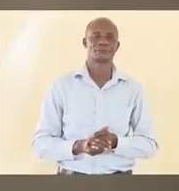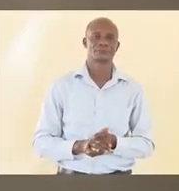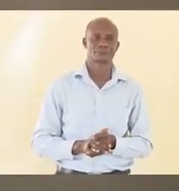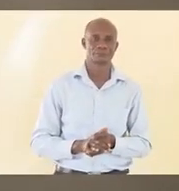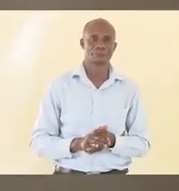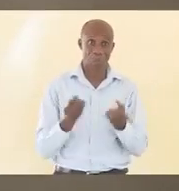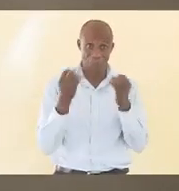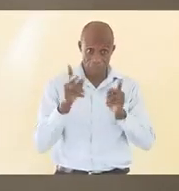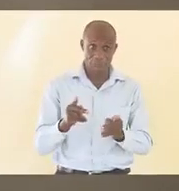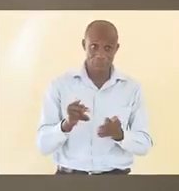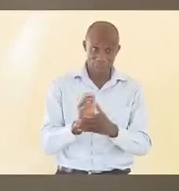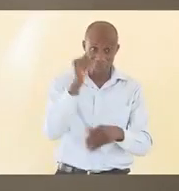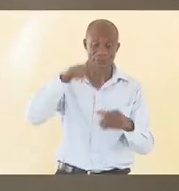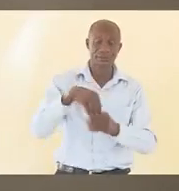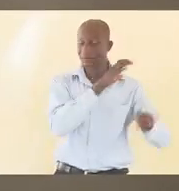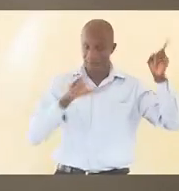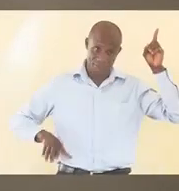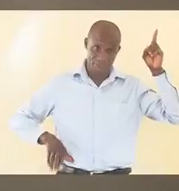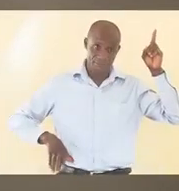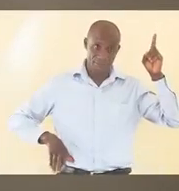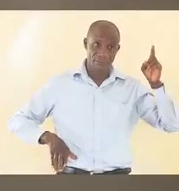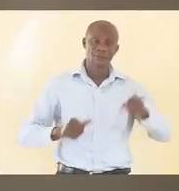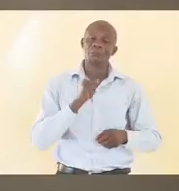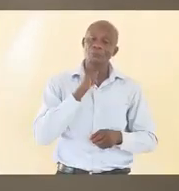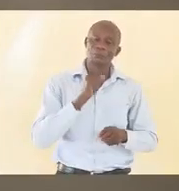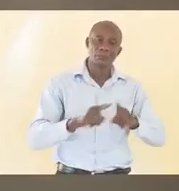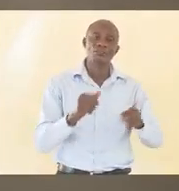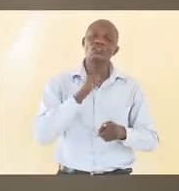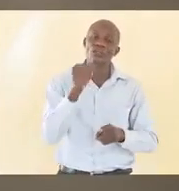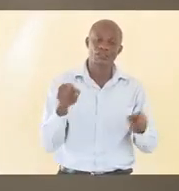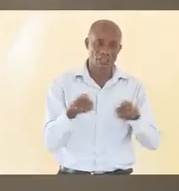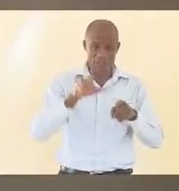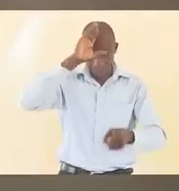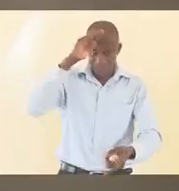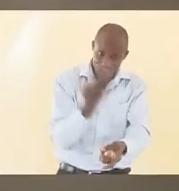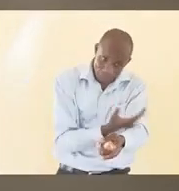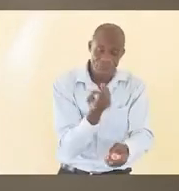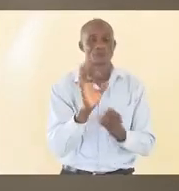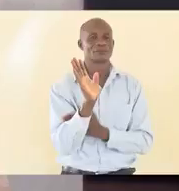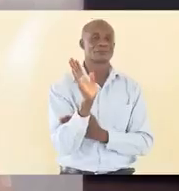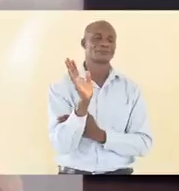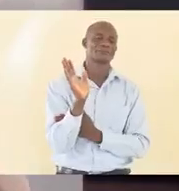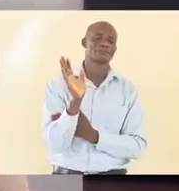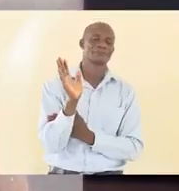know. The Muslims believe in Christ, but not as the Son of as Christ. God.